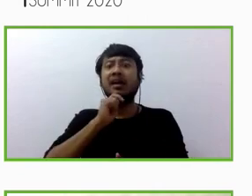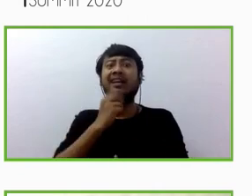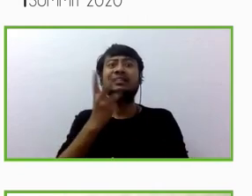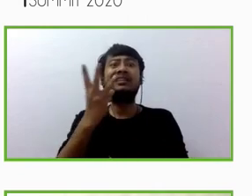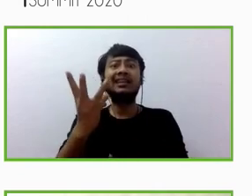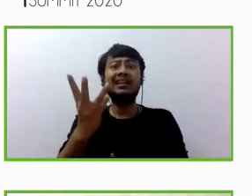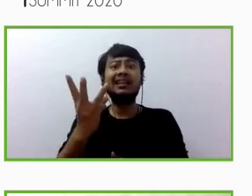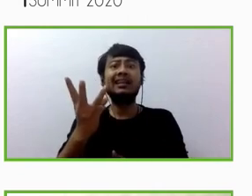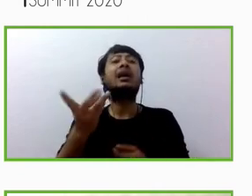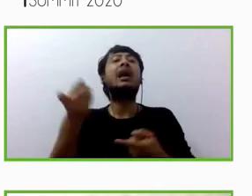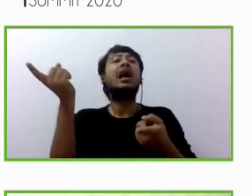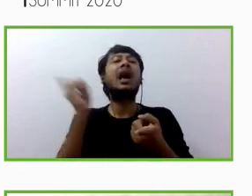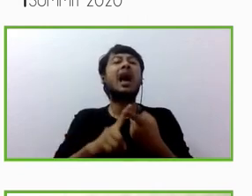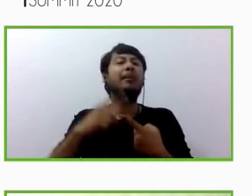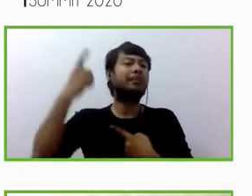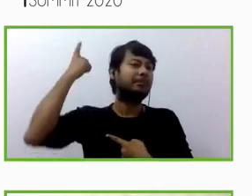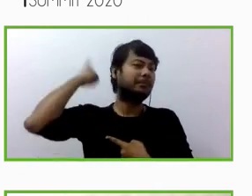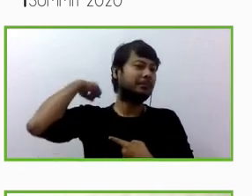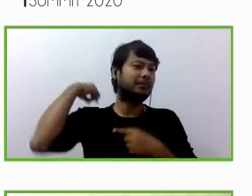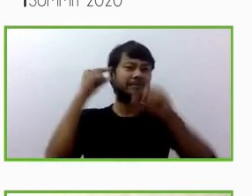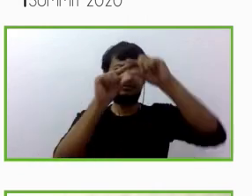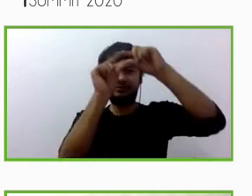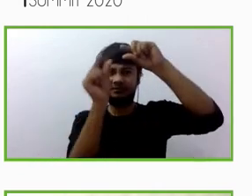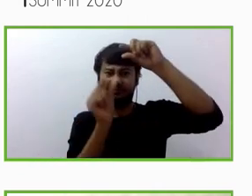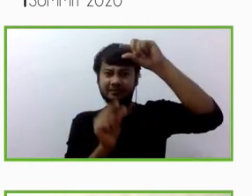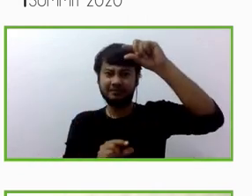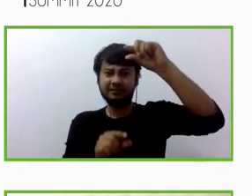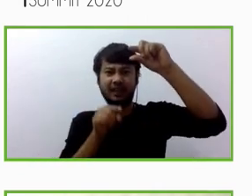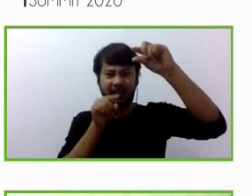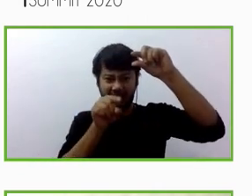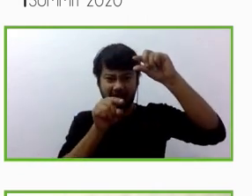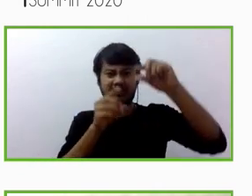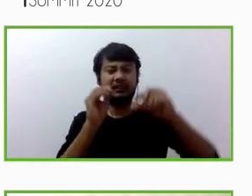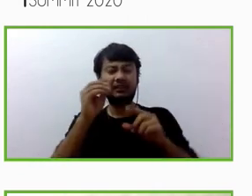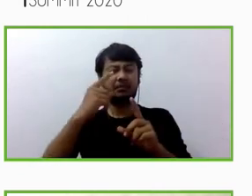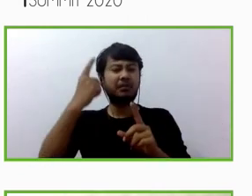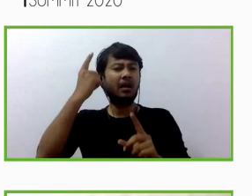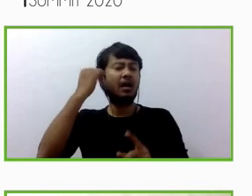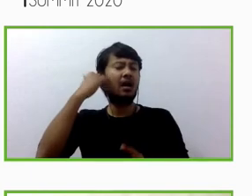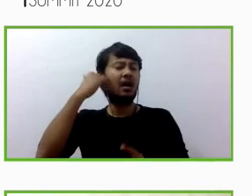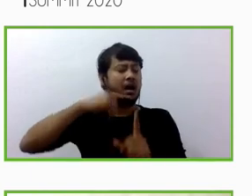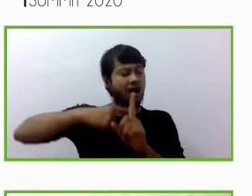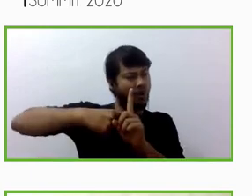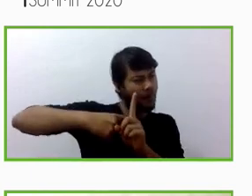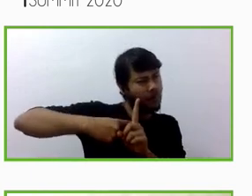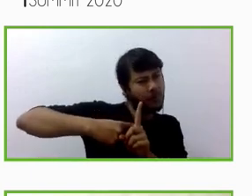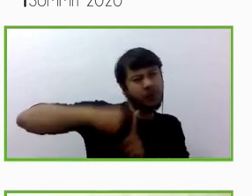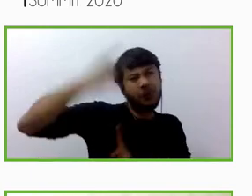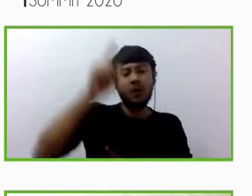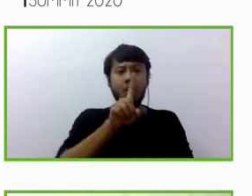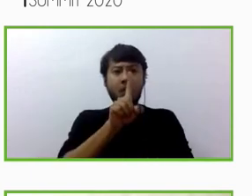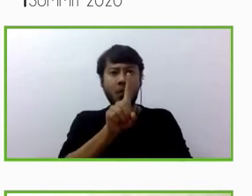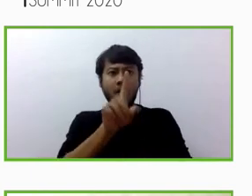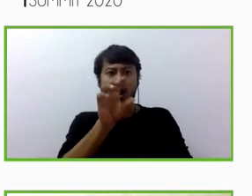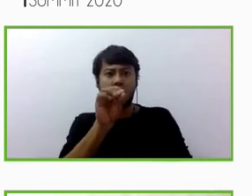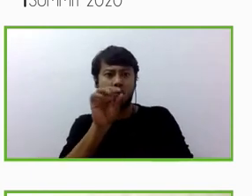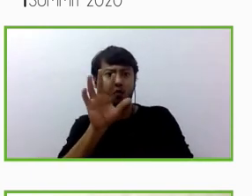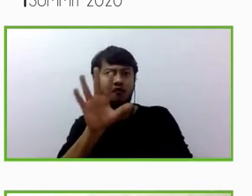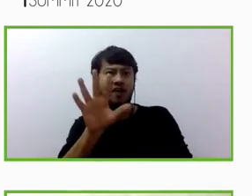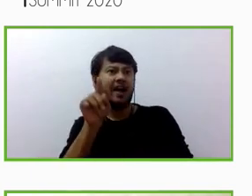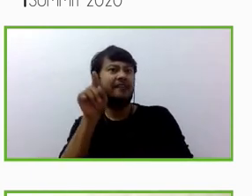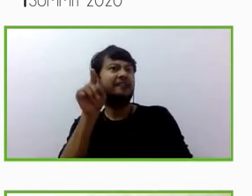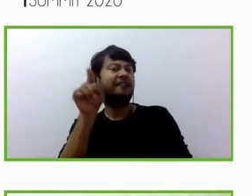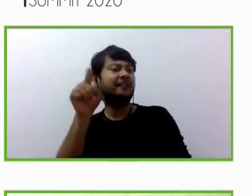spinal meningitis, which it produced a really, really high temperature, like 105 or 106 degrees Fahrenheit. And